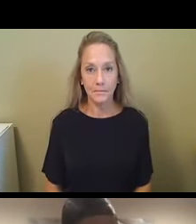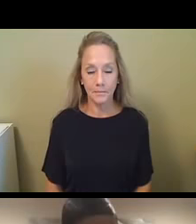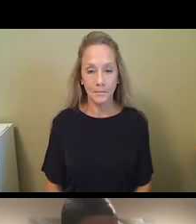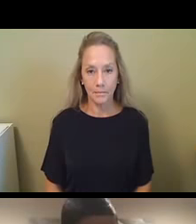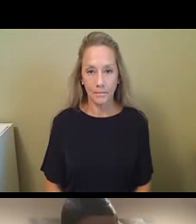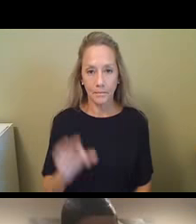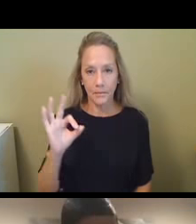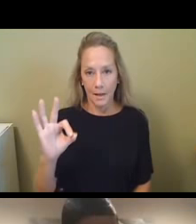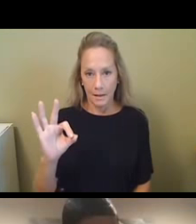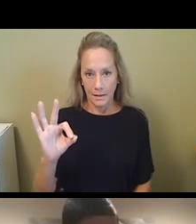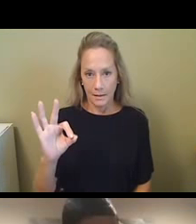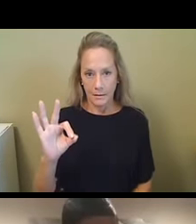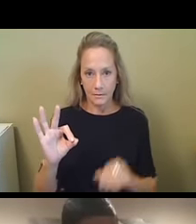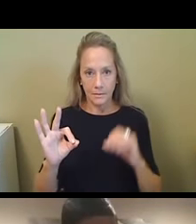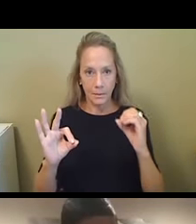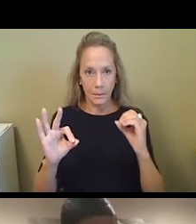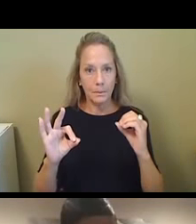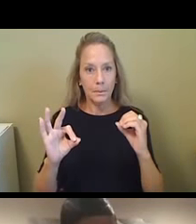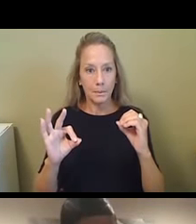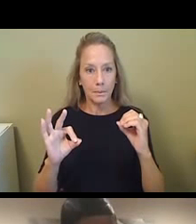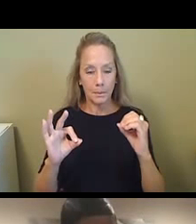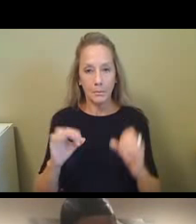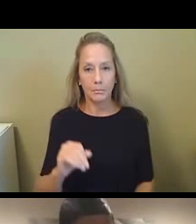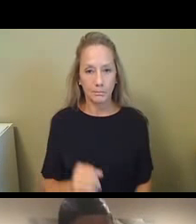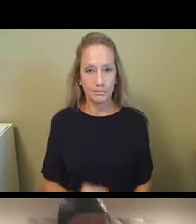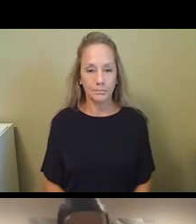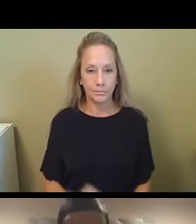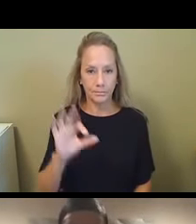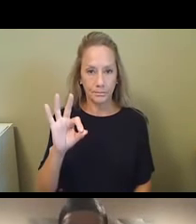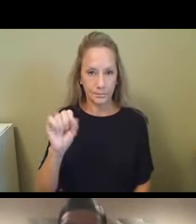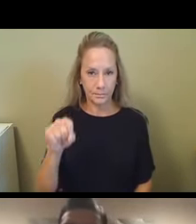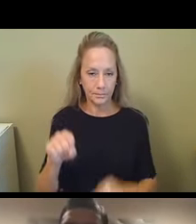9-0, sir. All right, thank you.